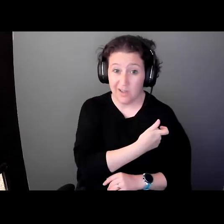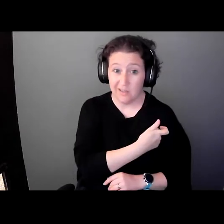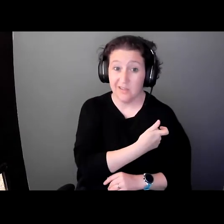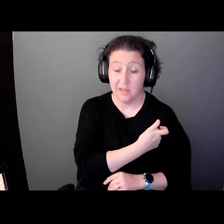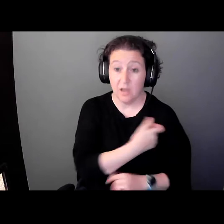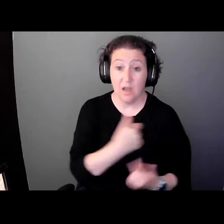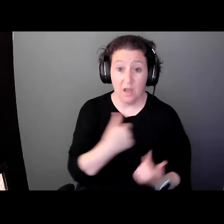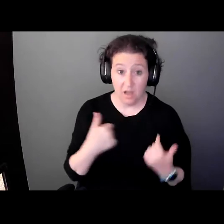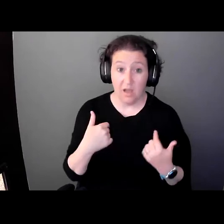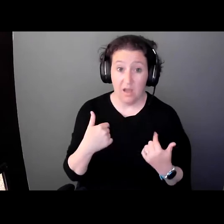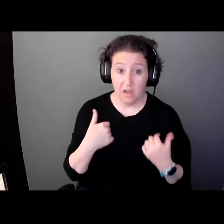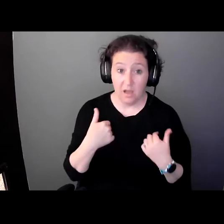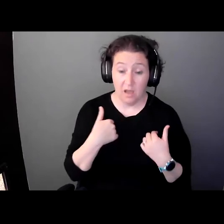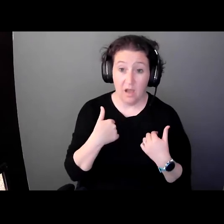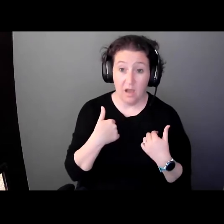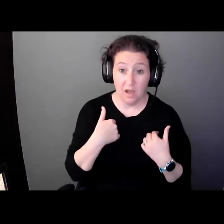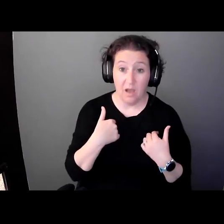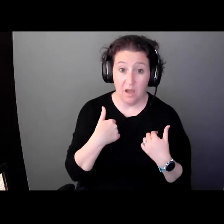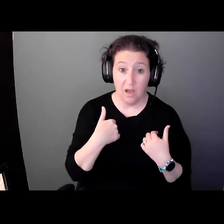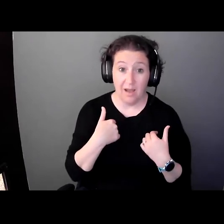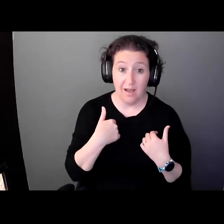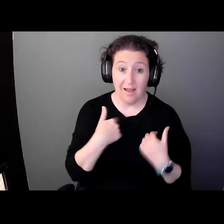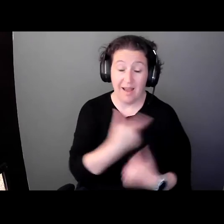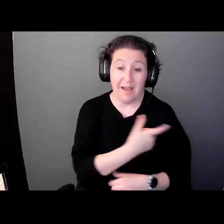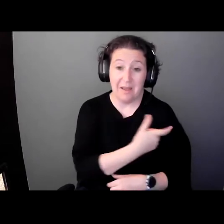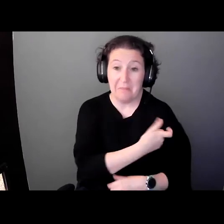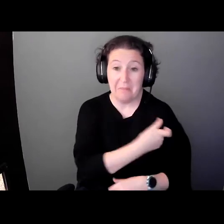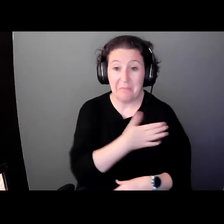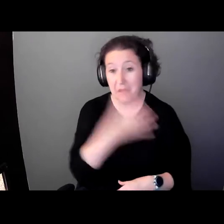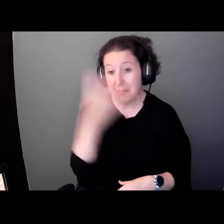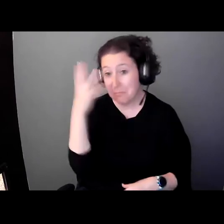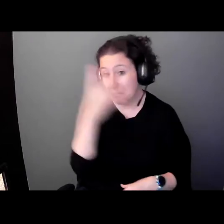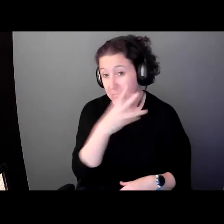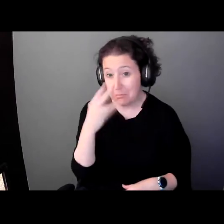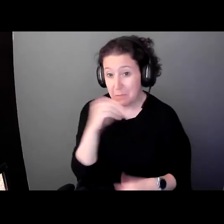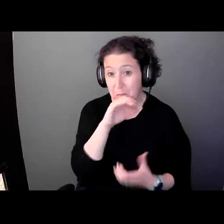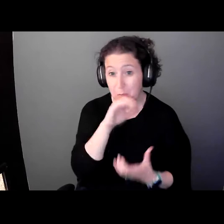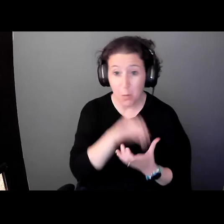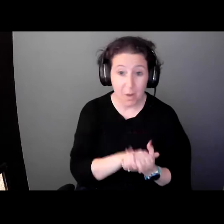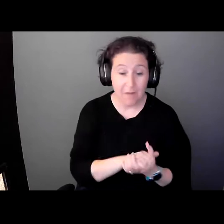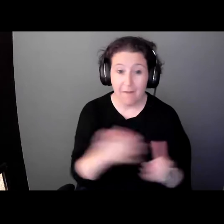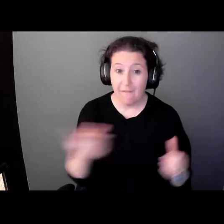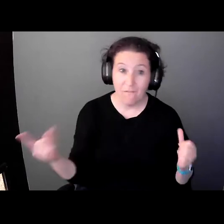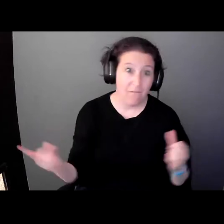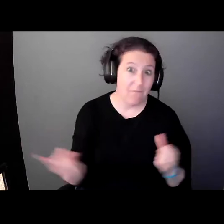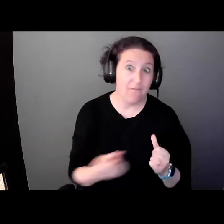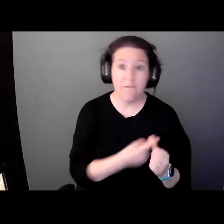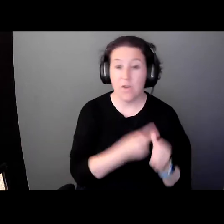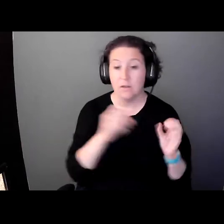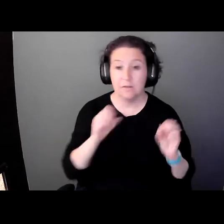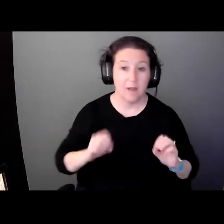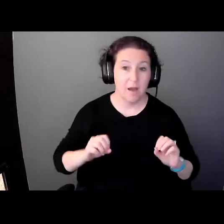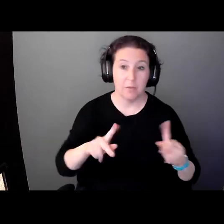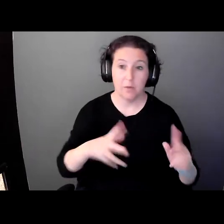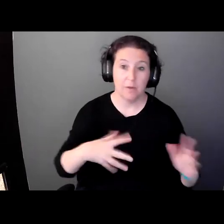immunized my lovely bride at the first possible